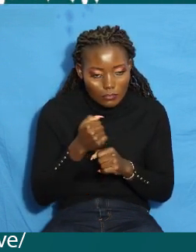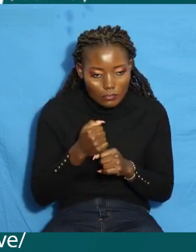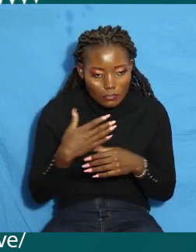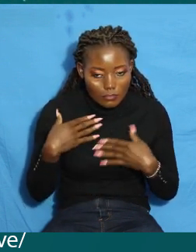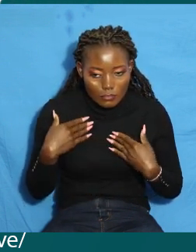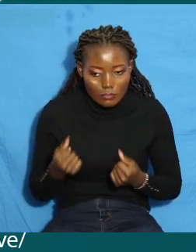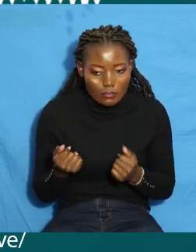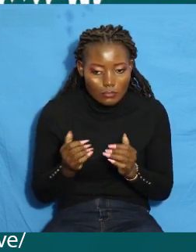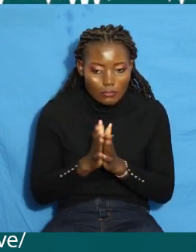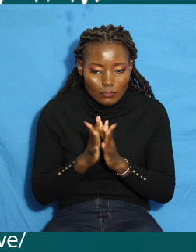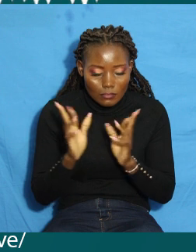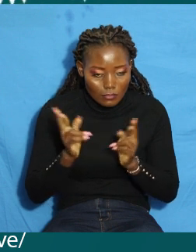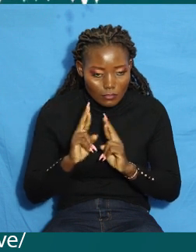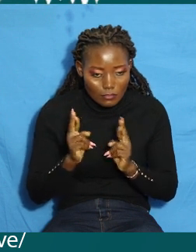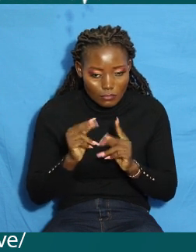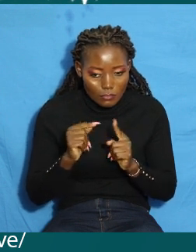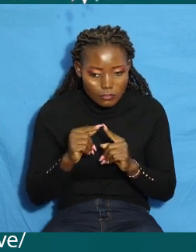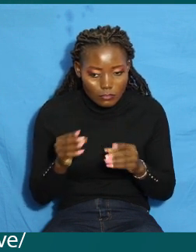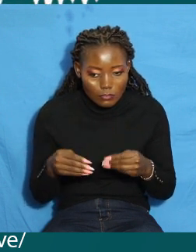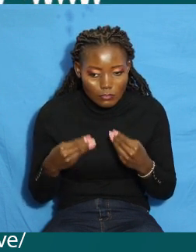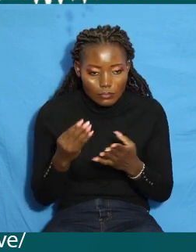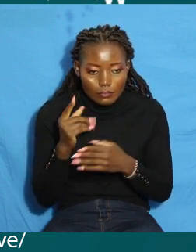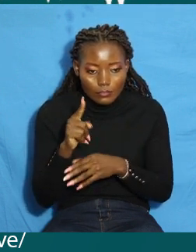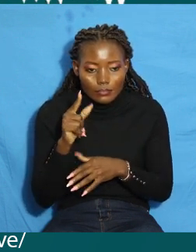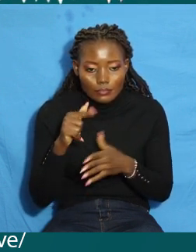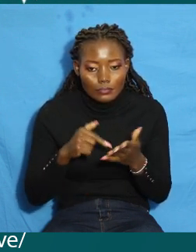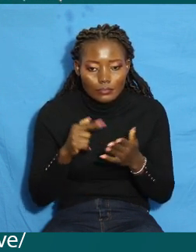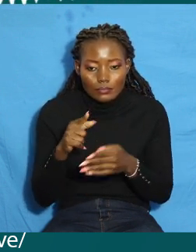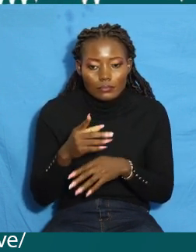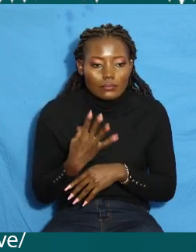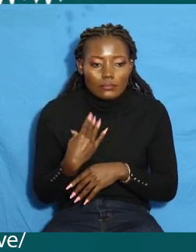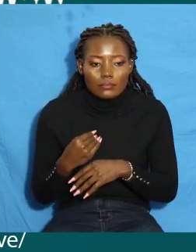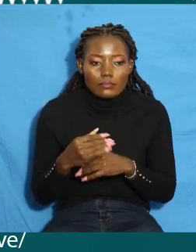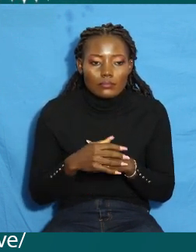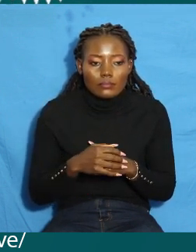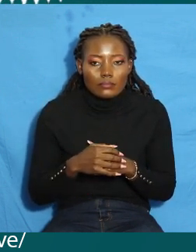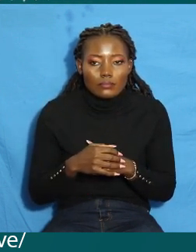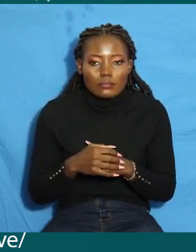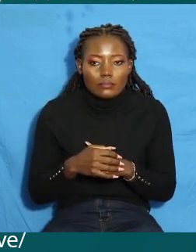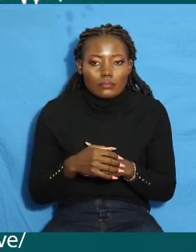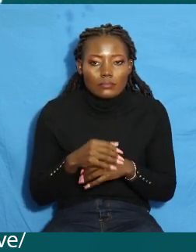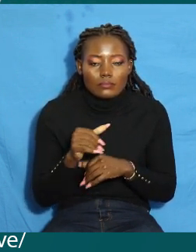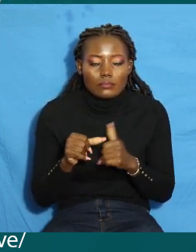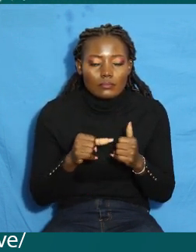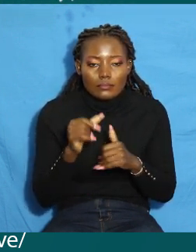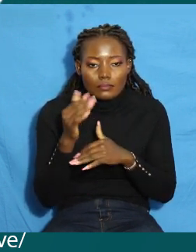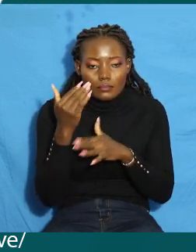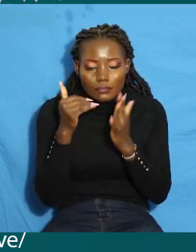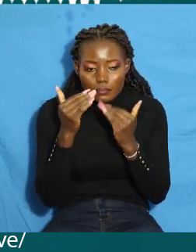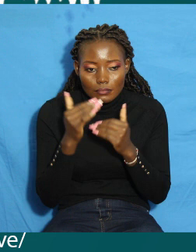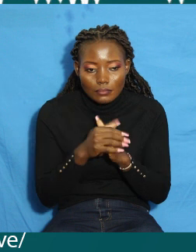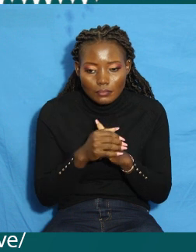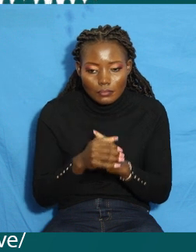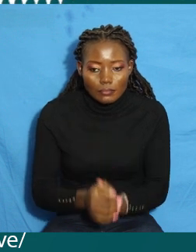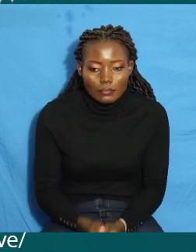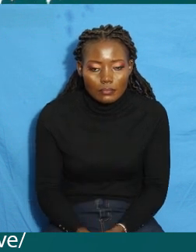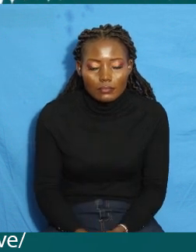and ready to give you what you want in terms of your performance.